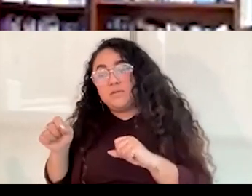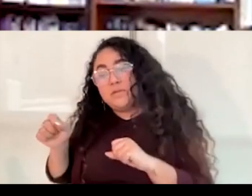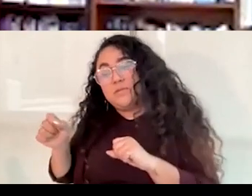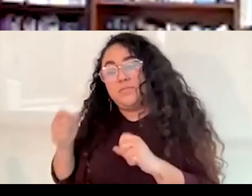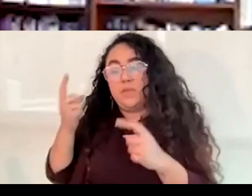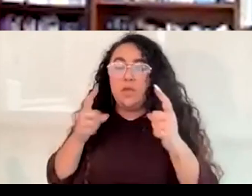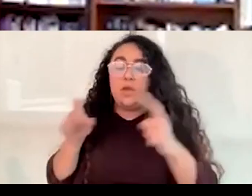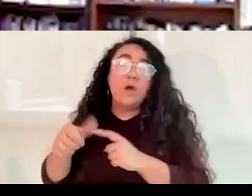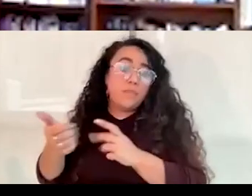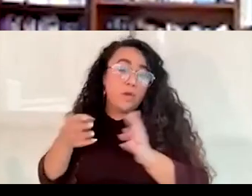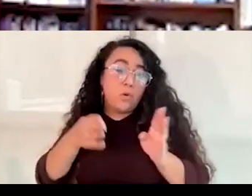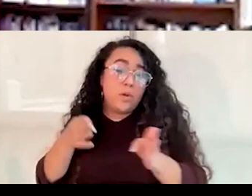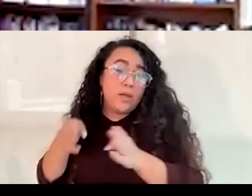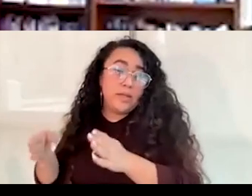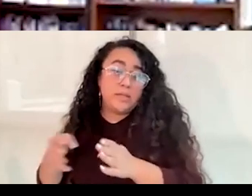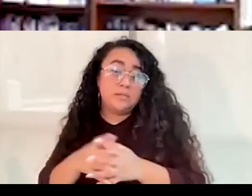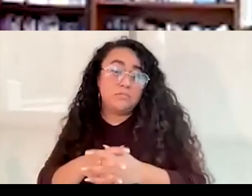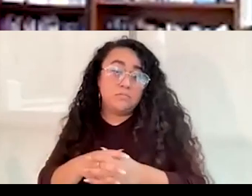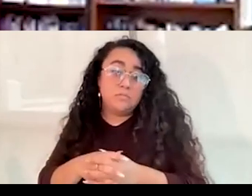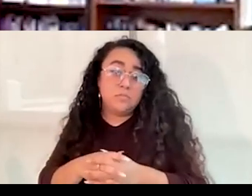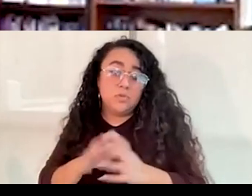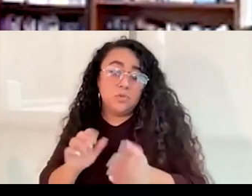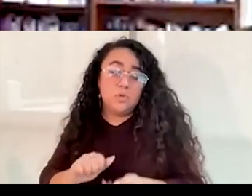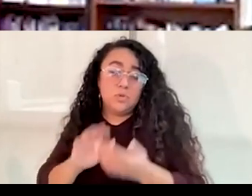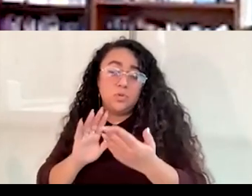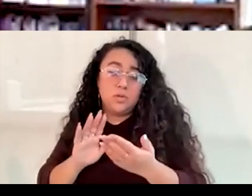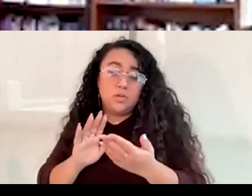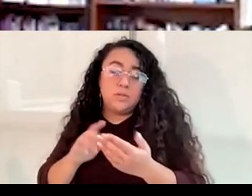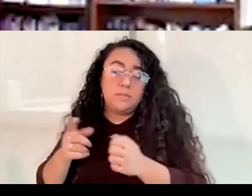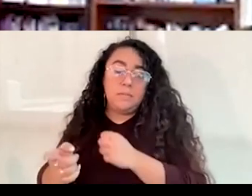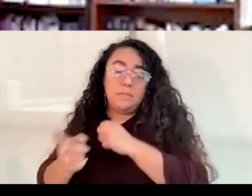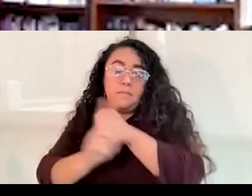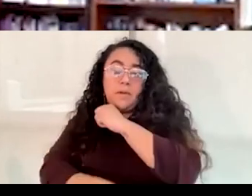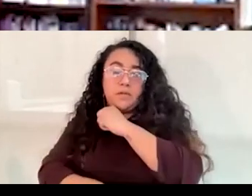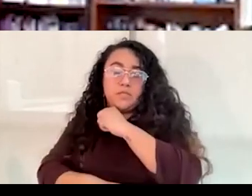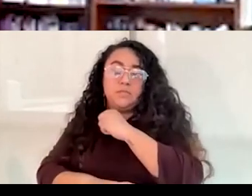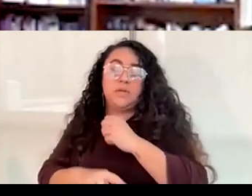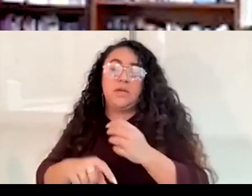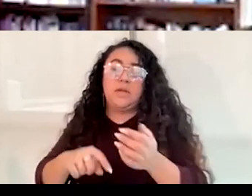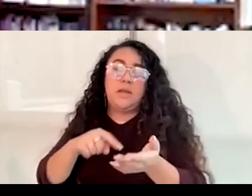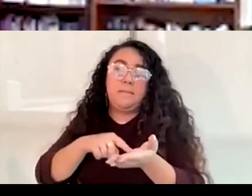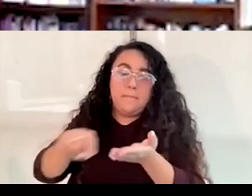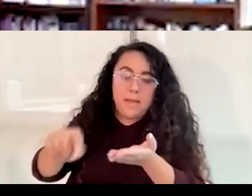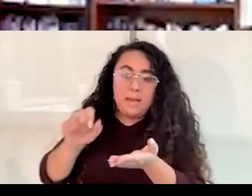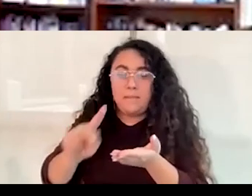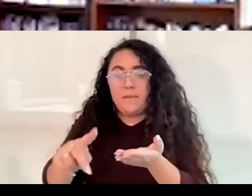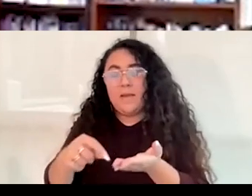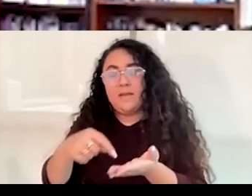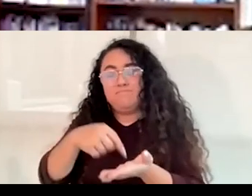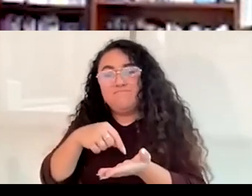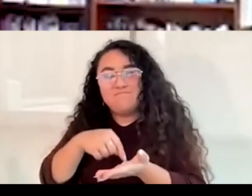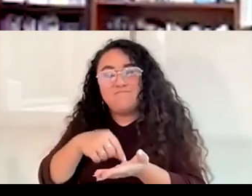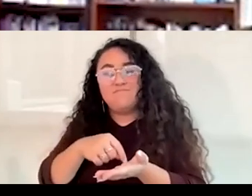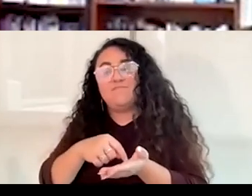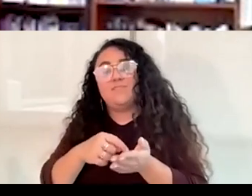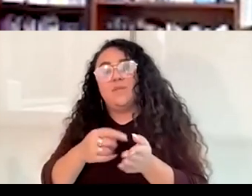other ways to address punishment and restitution and beginning to lean